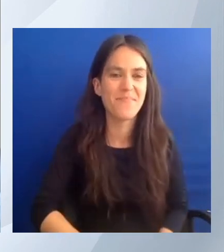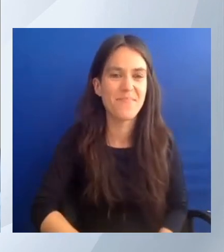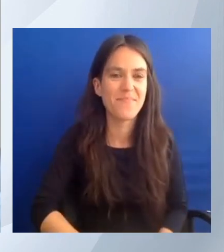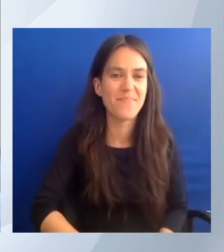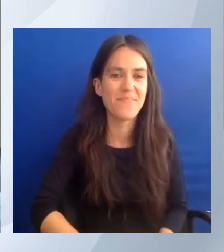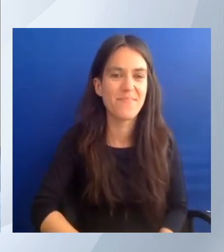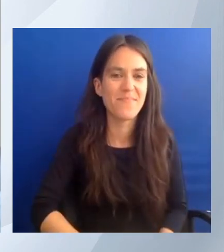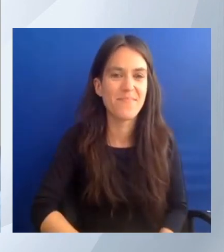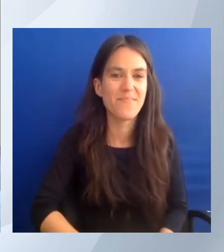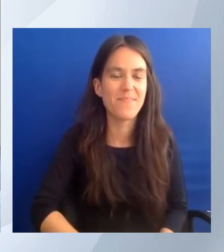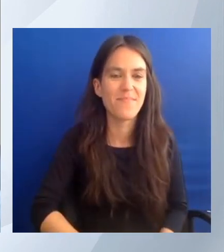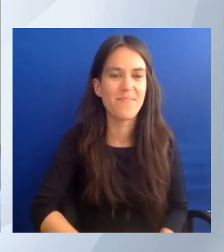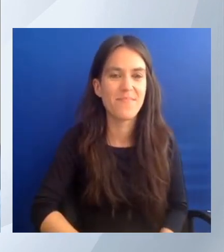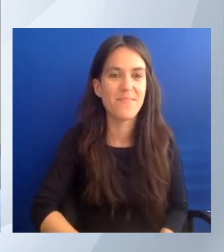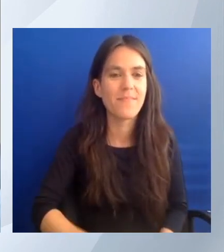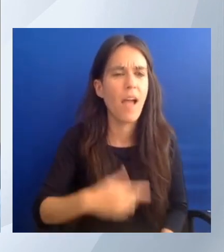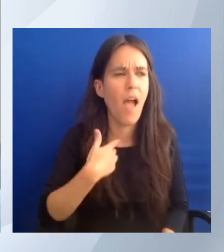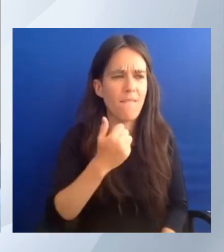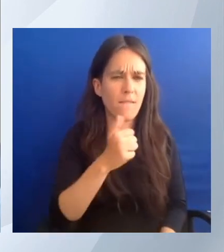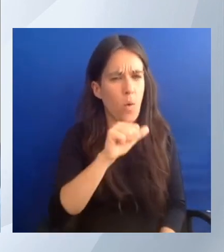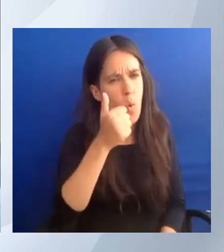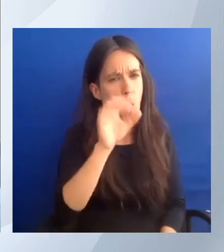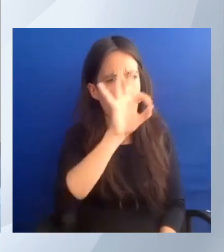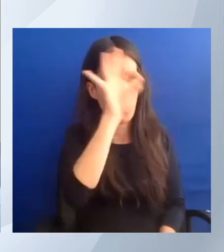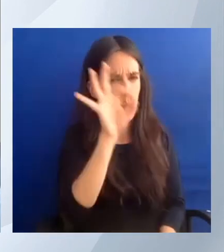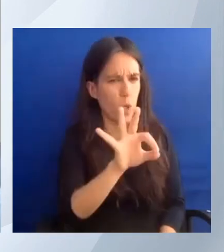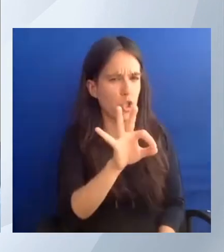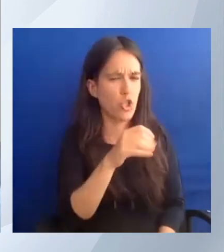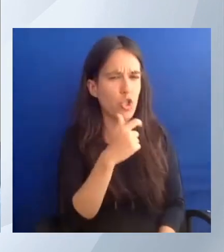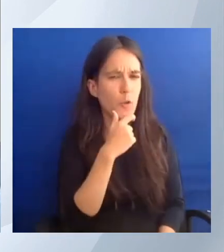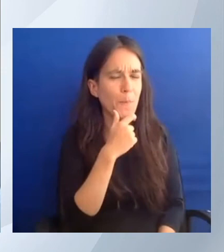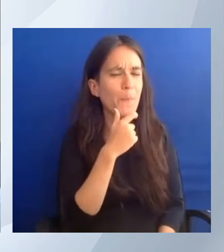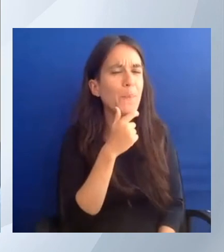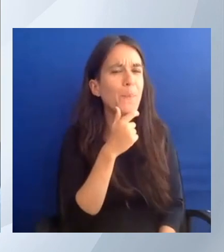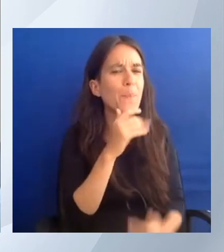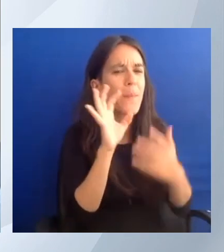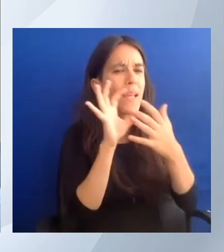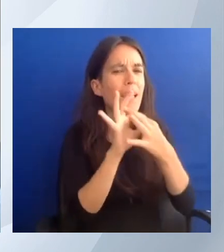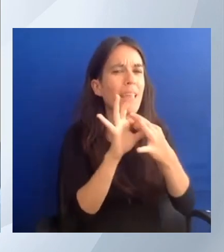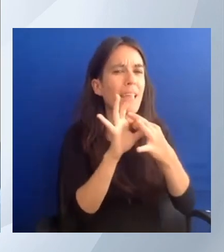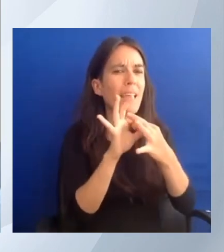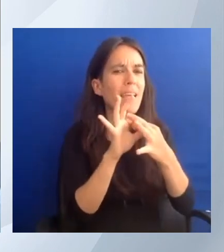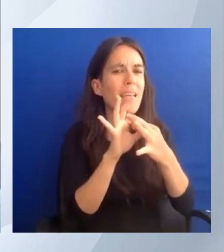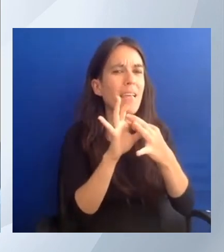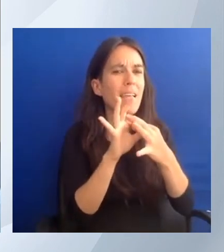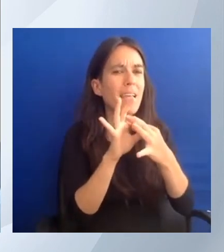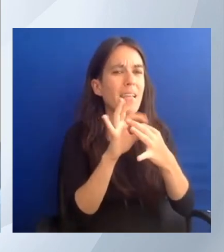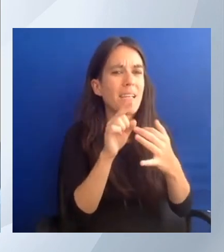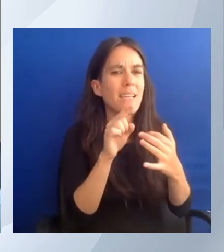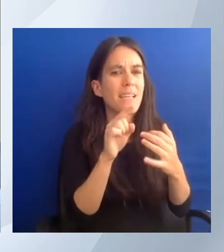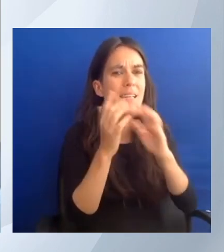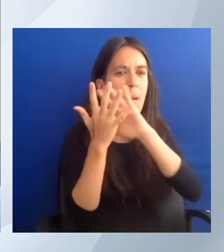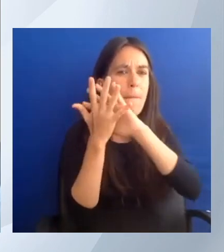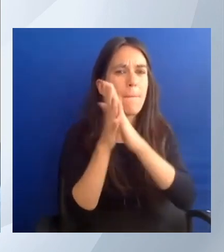I have another question, and it's around implementing retry policies.